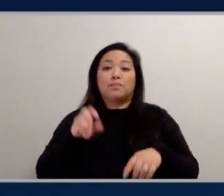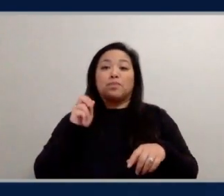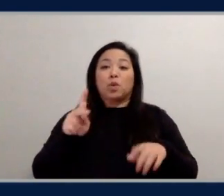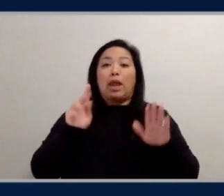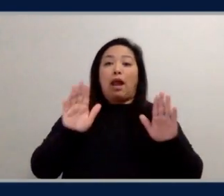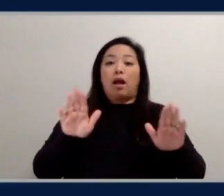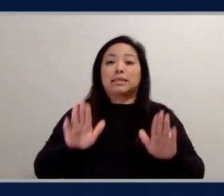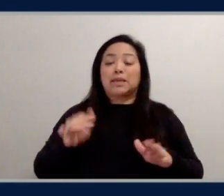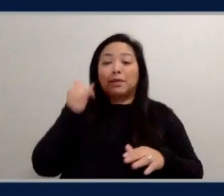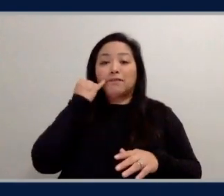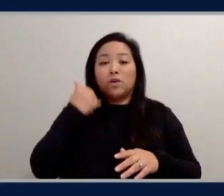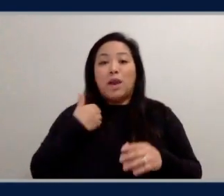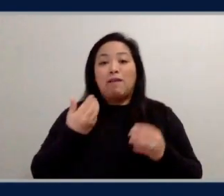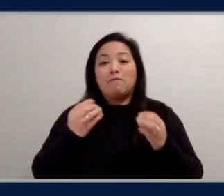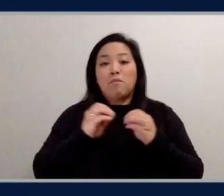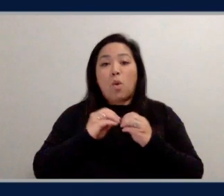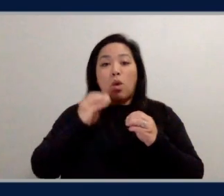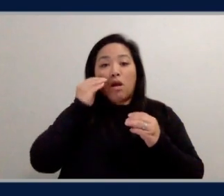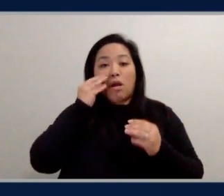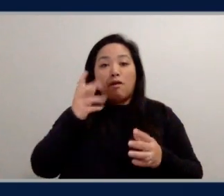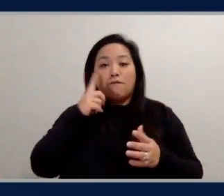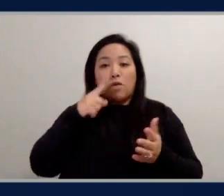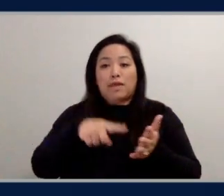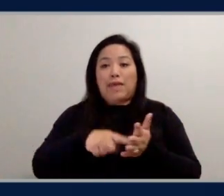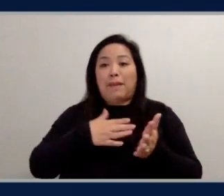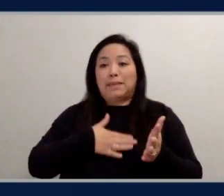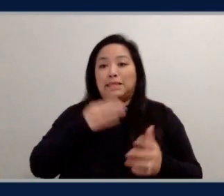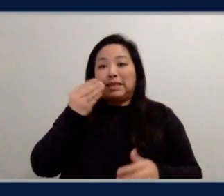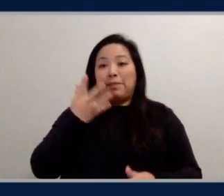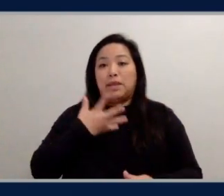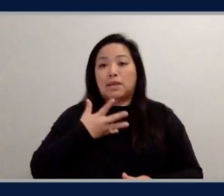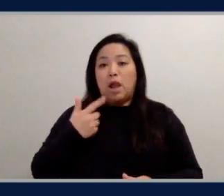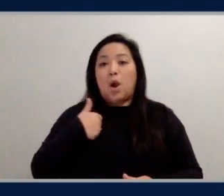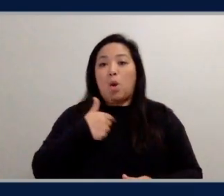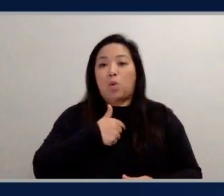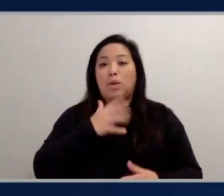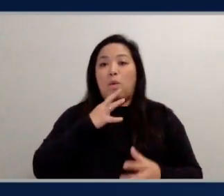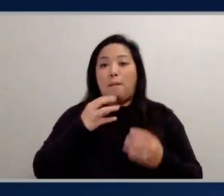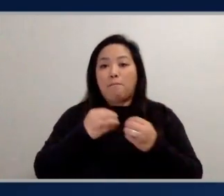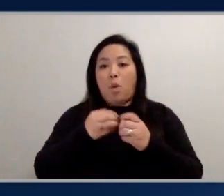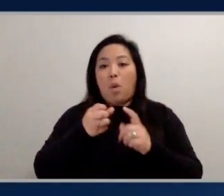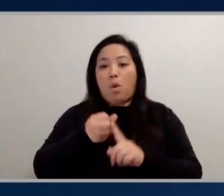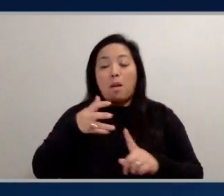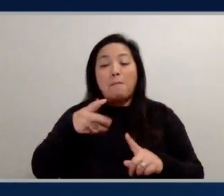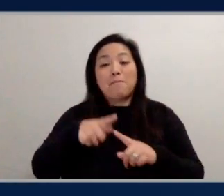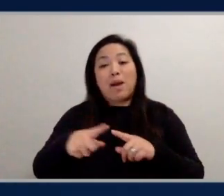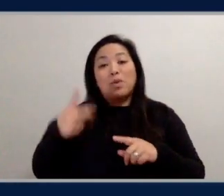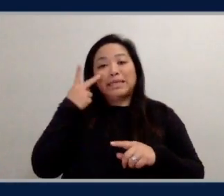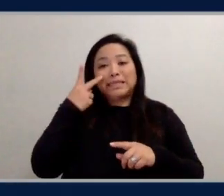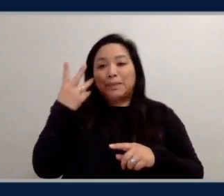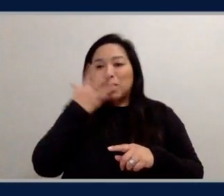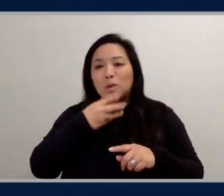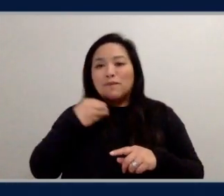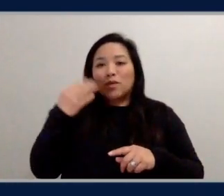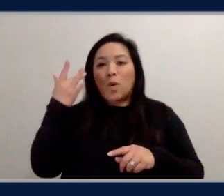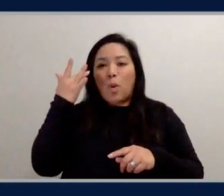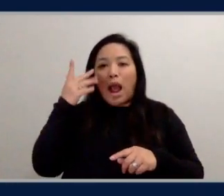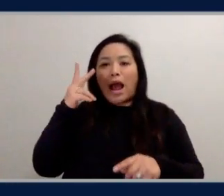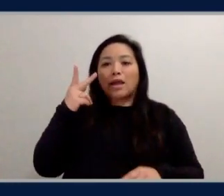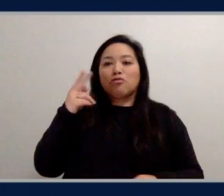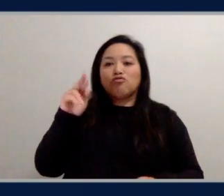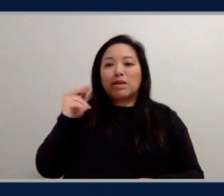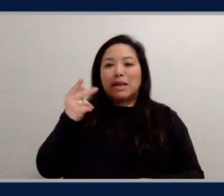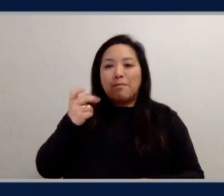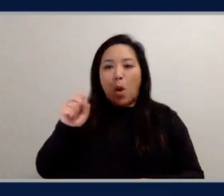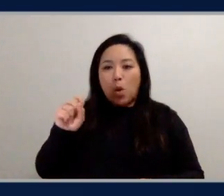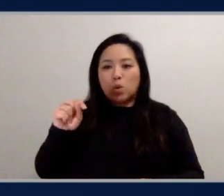further follow-ups on this one, please let us know. We'll dive deep further. But you see the beauty, right? Keep asking questions on repost. That